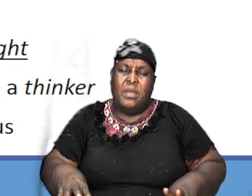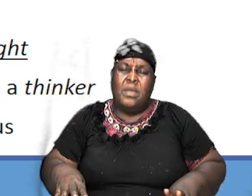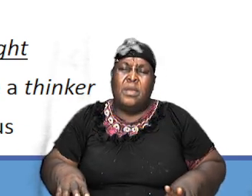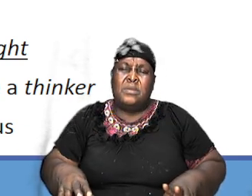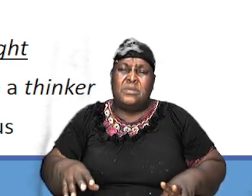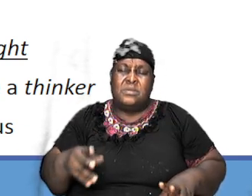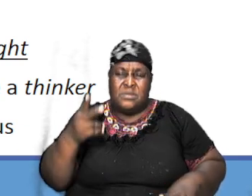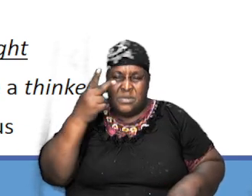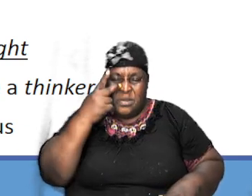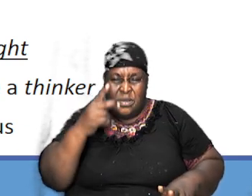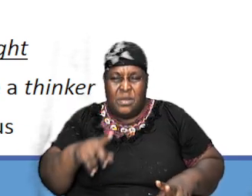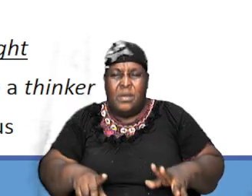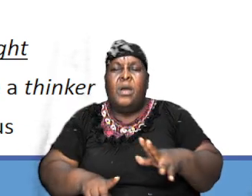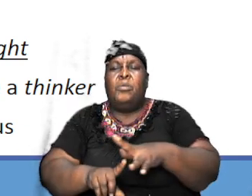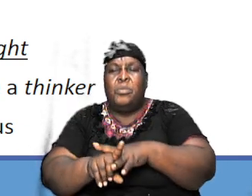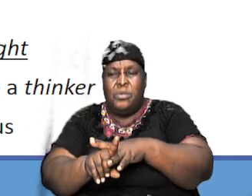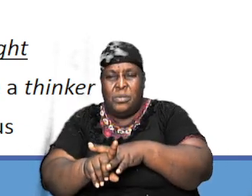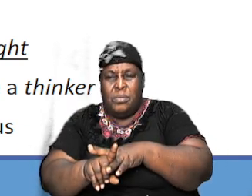exist, you know,